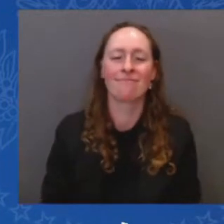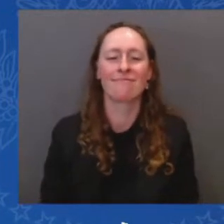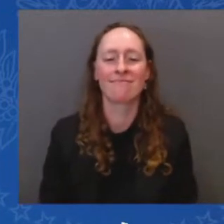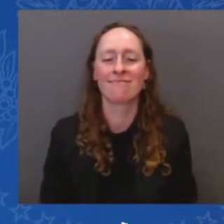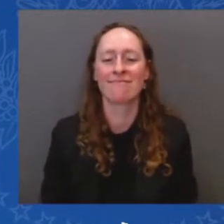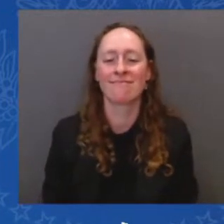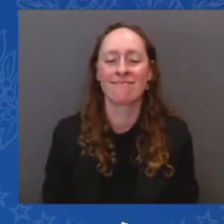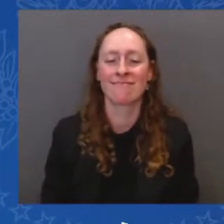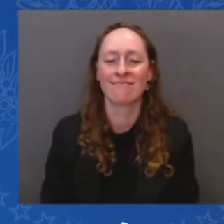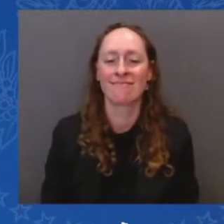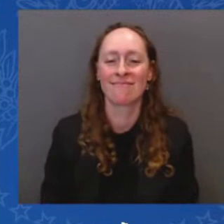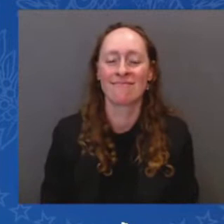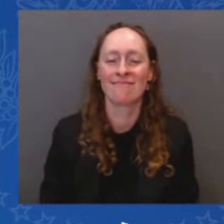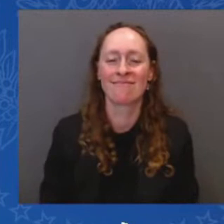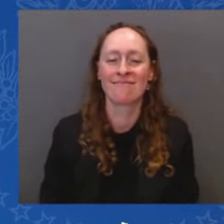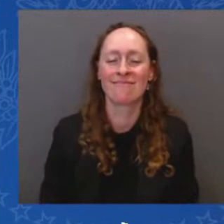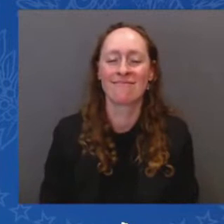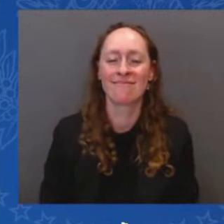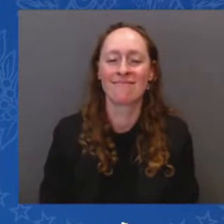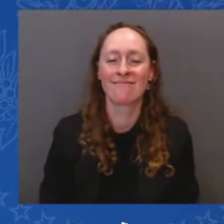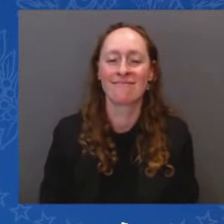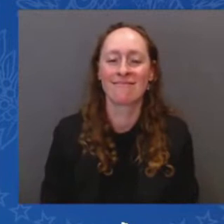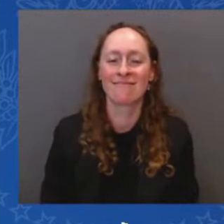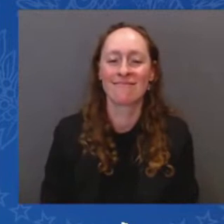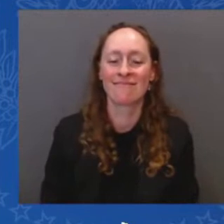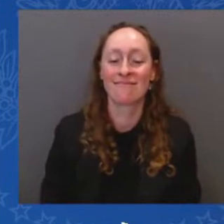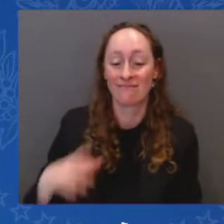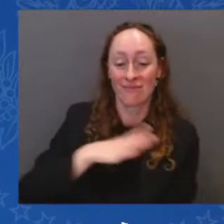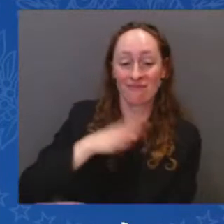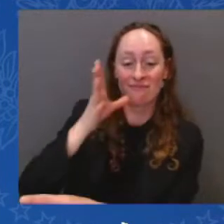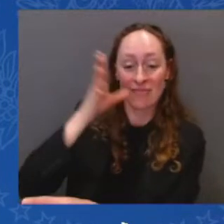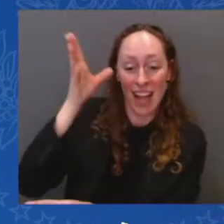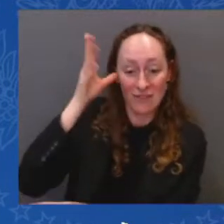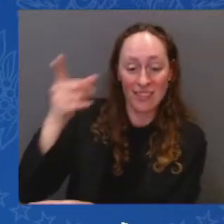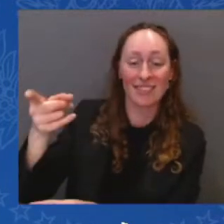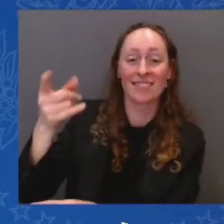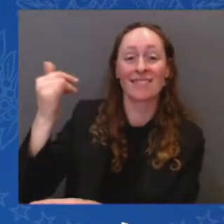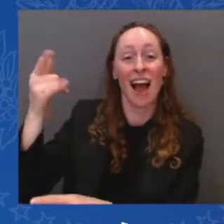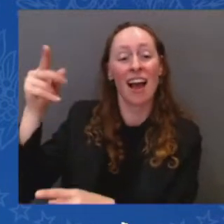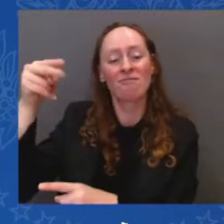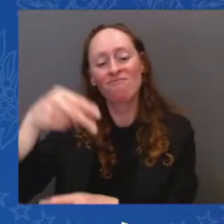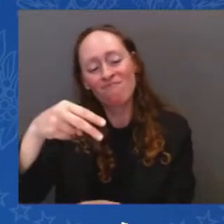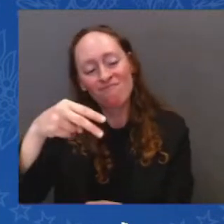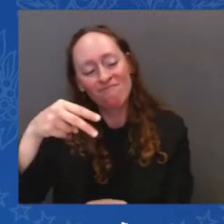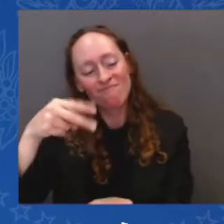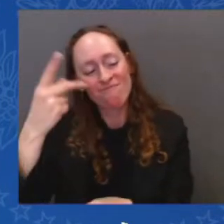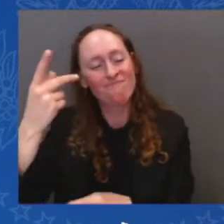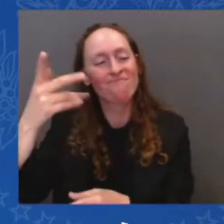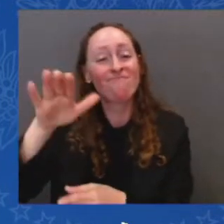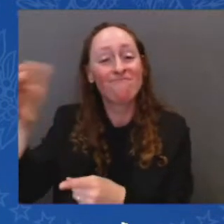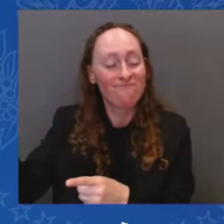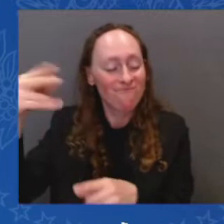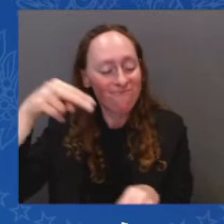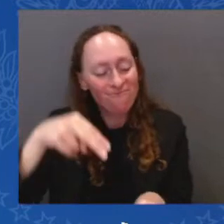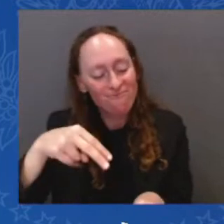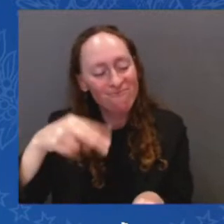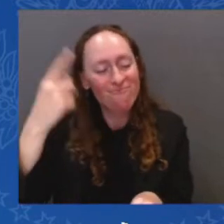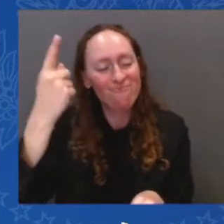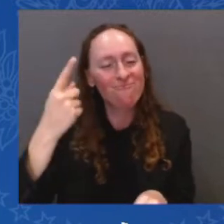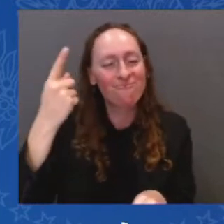spirit. But most importantly, I want to say thanks to my wife of 38 years, Holly